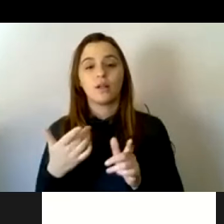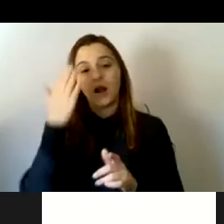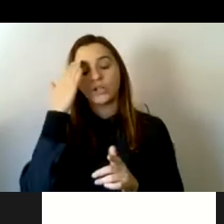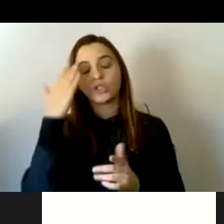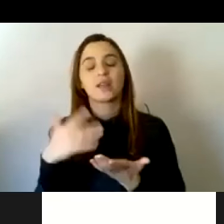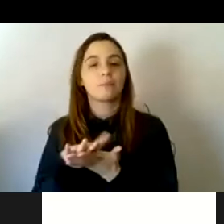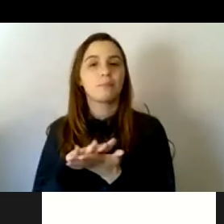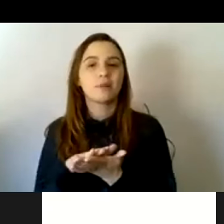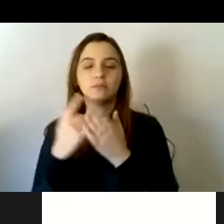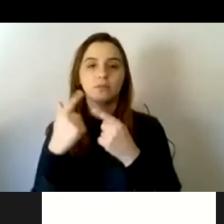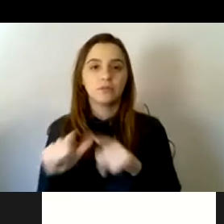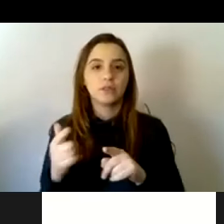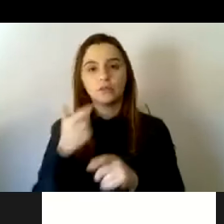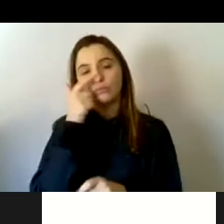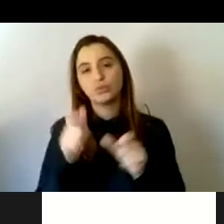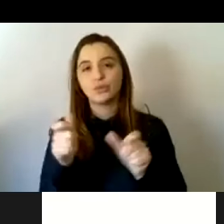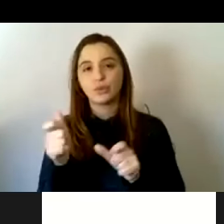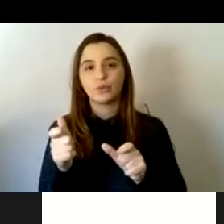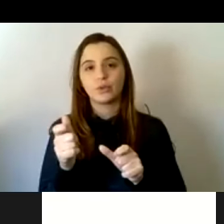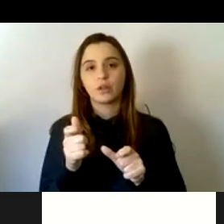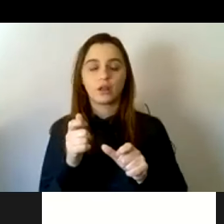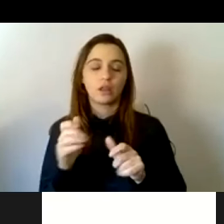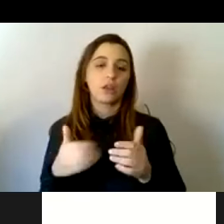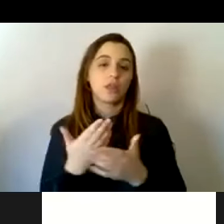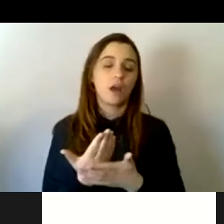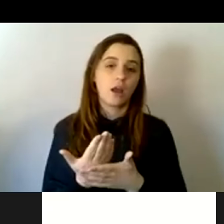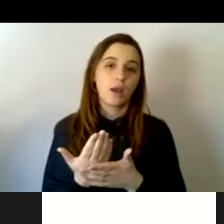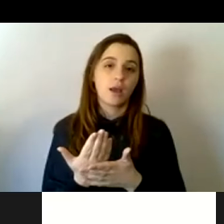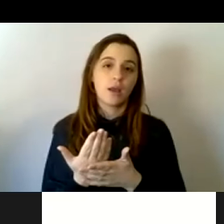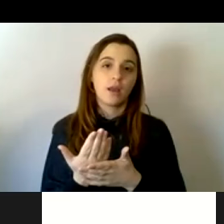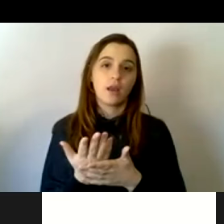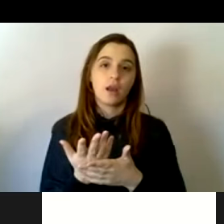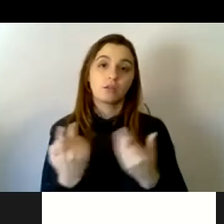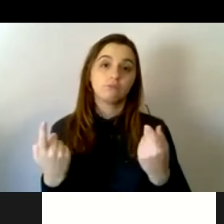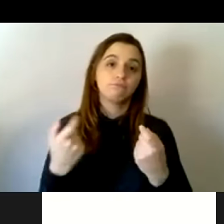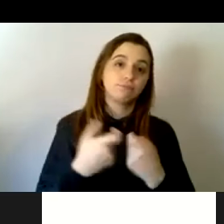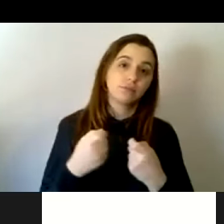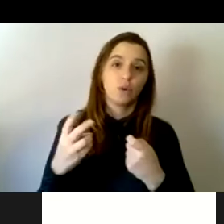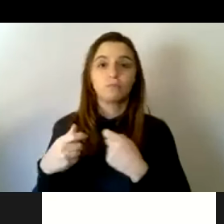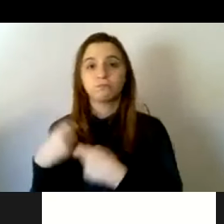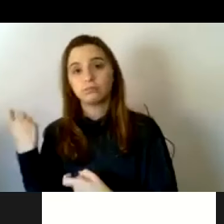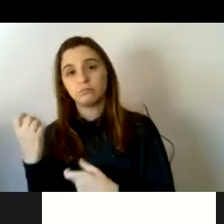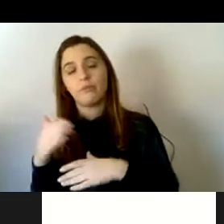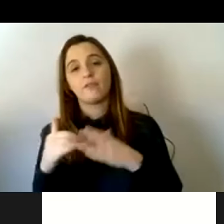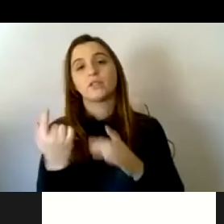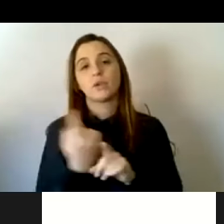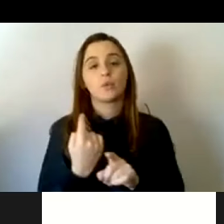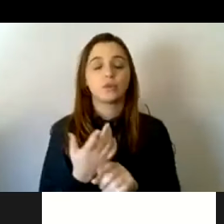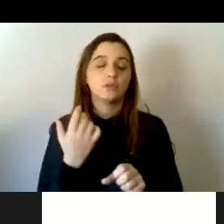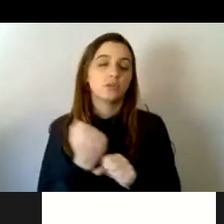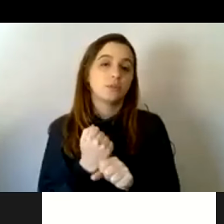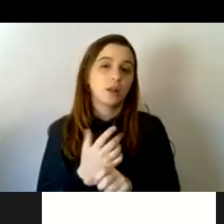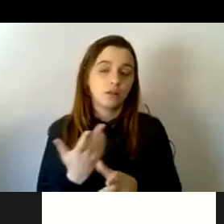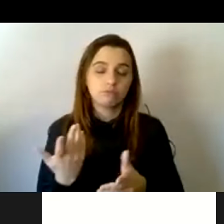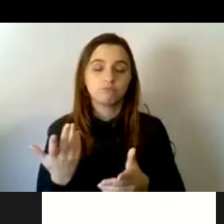differences between people who make them less or more fit to do a career and work in the academia, for example.